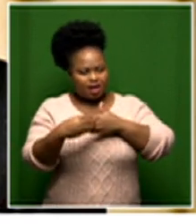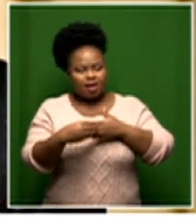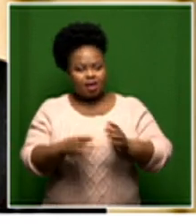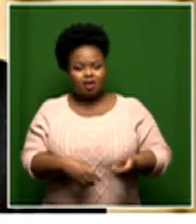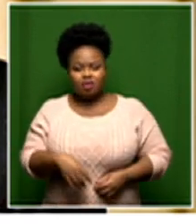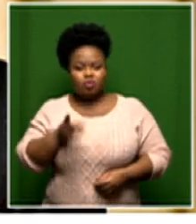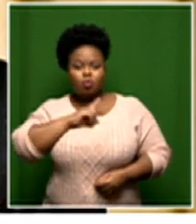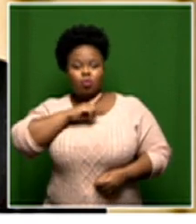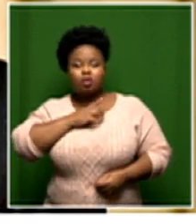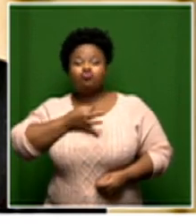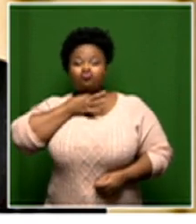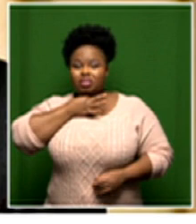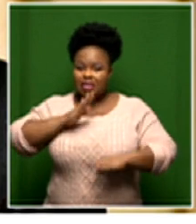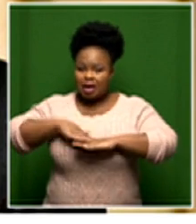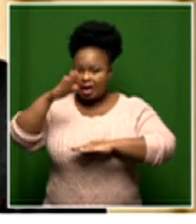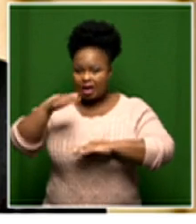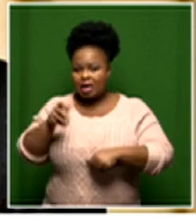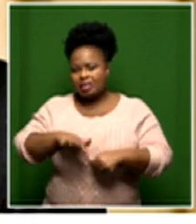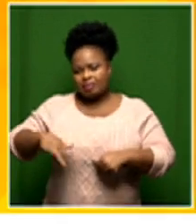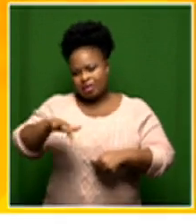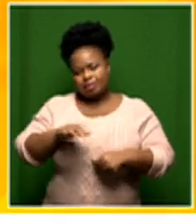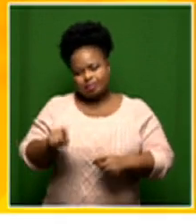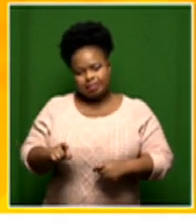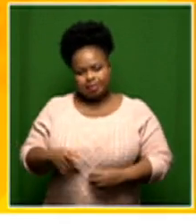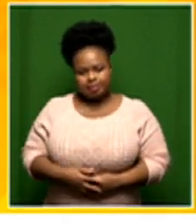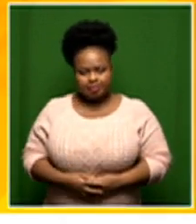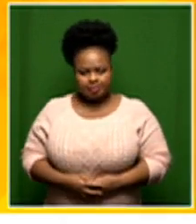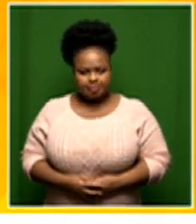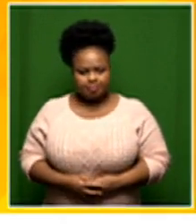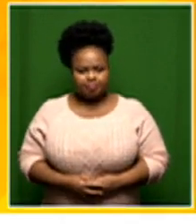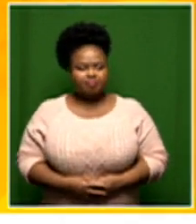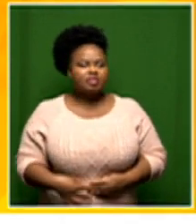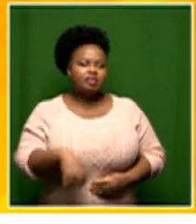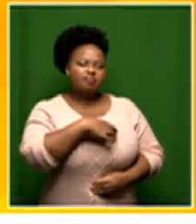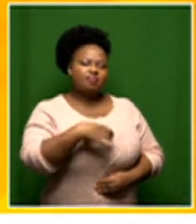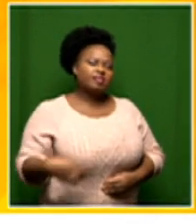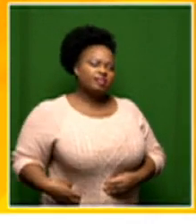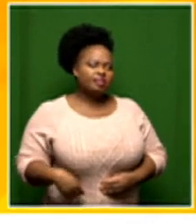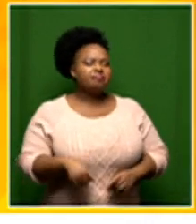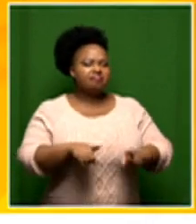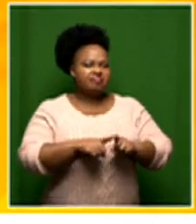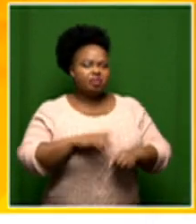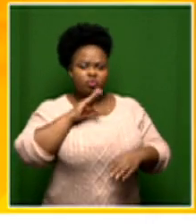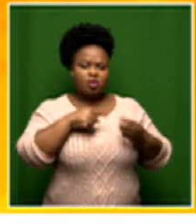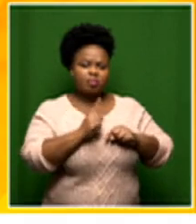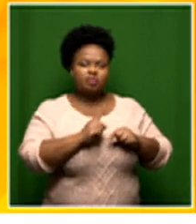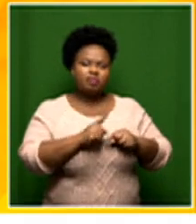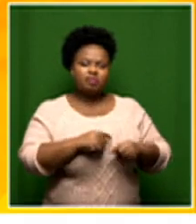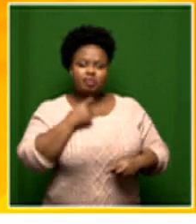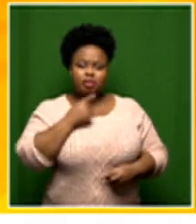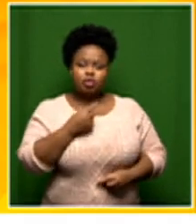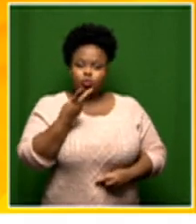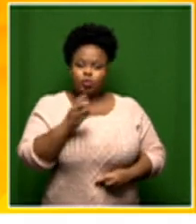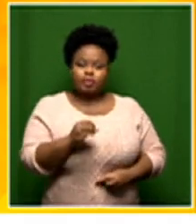on where the highest risk should be. And then, Minister, the President also spoke about getting about